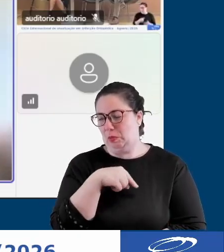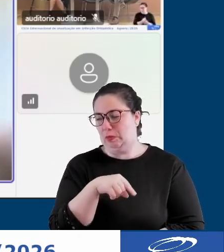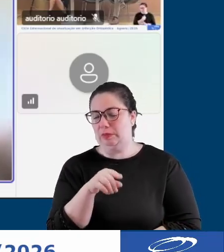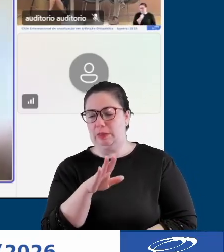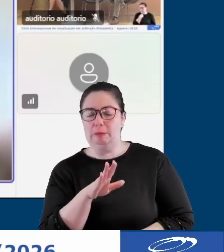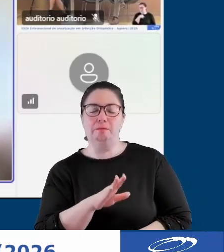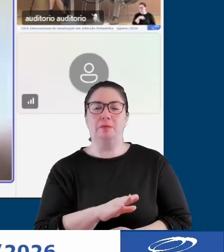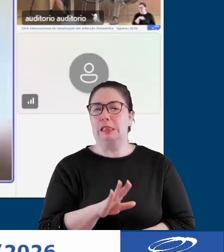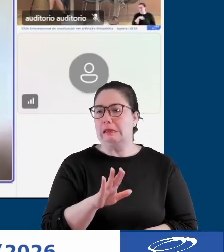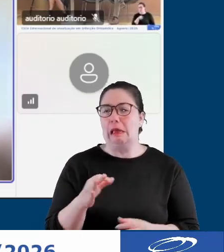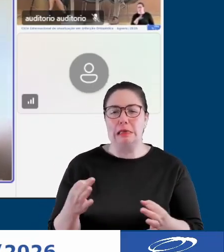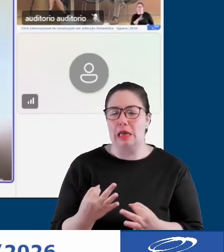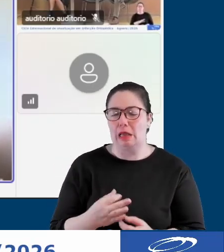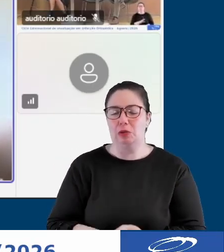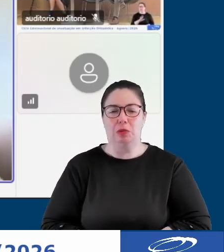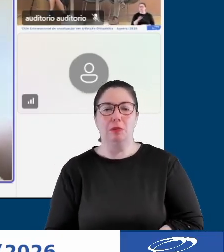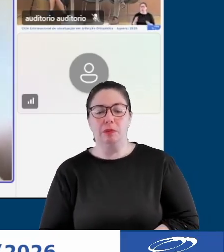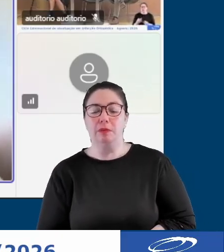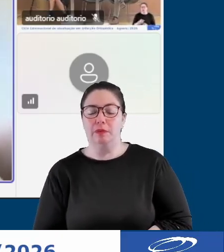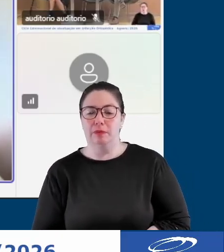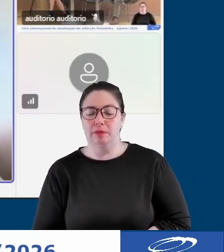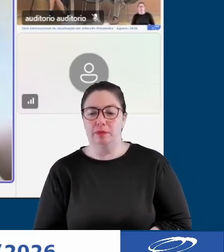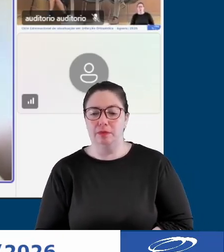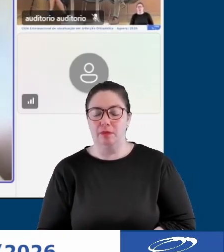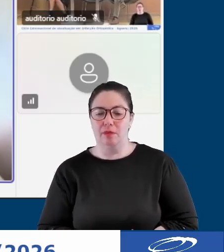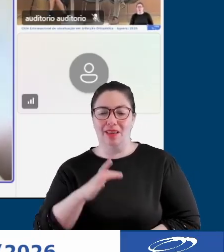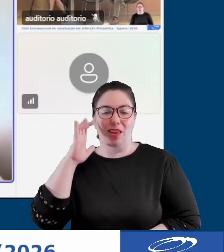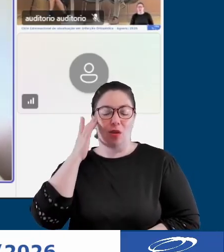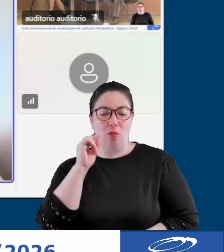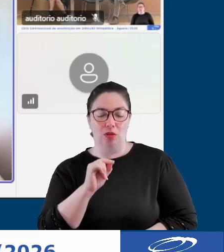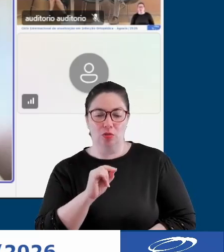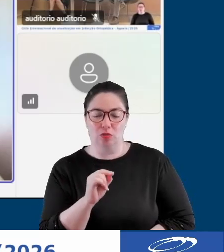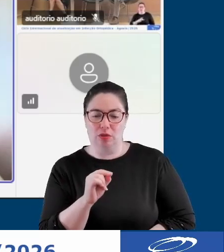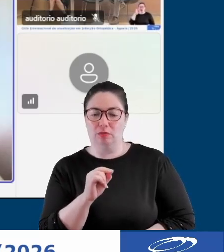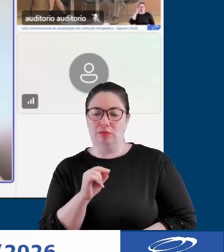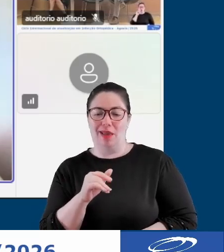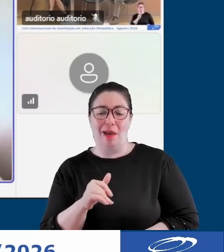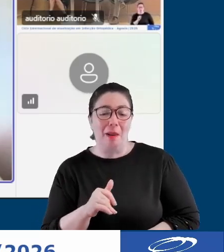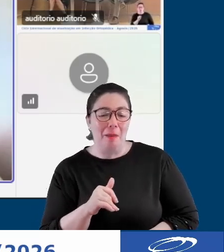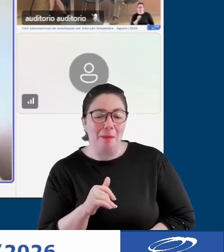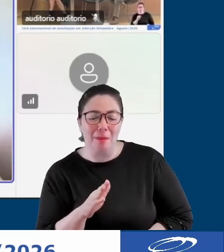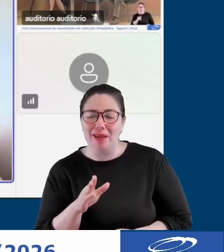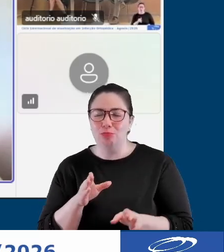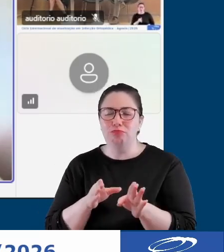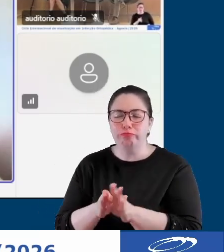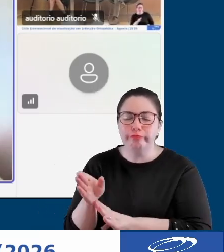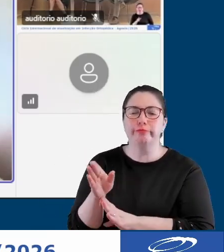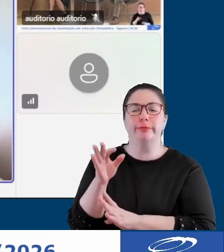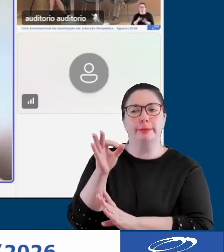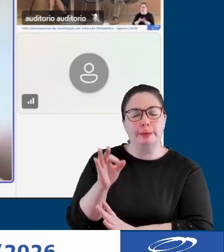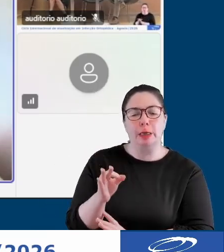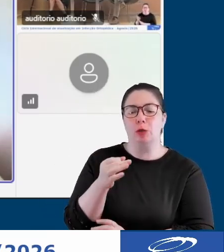and think right now, I think my impression is that most beta-lactams behave quite well with the